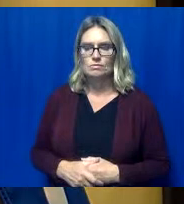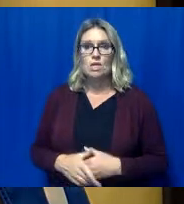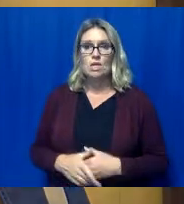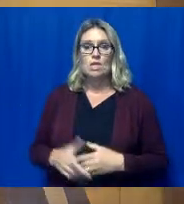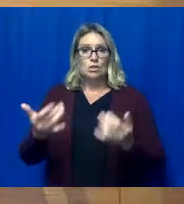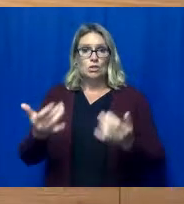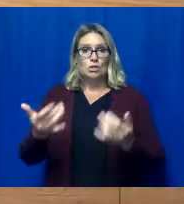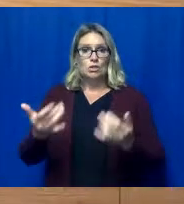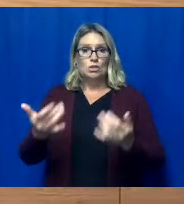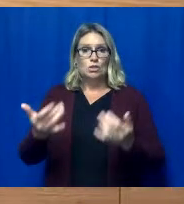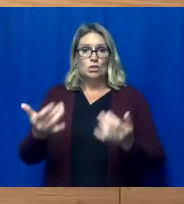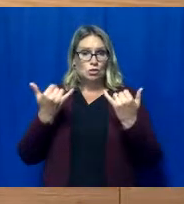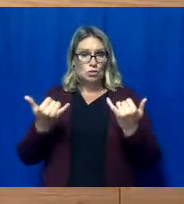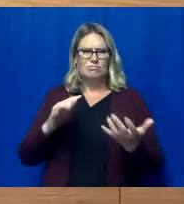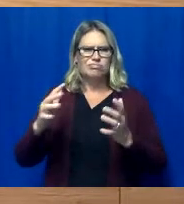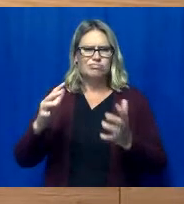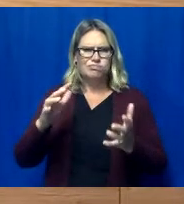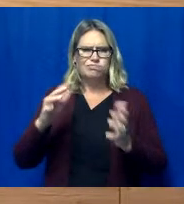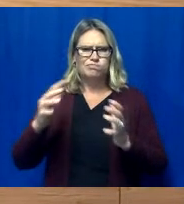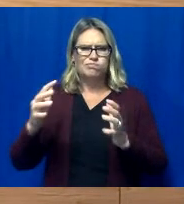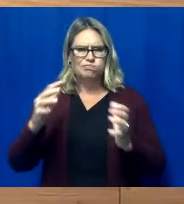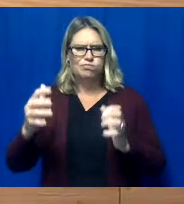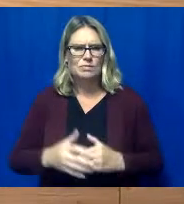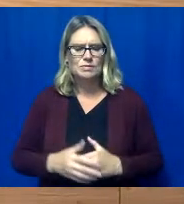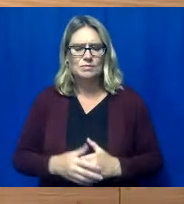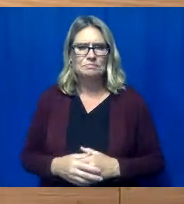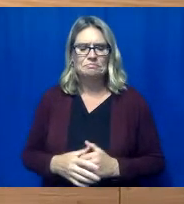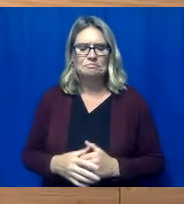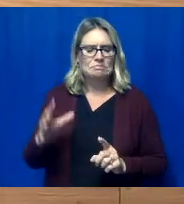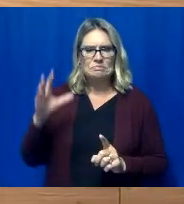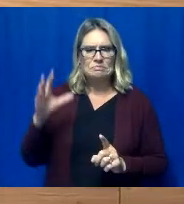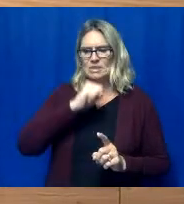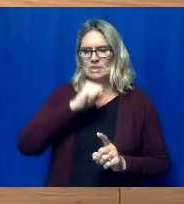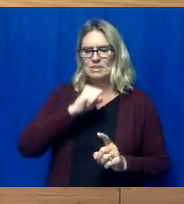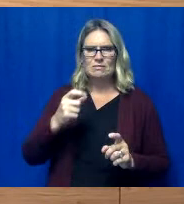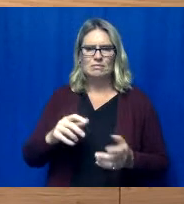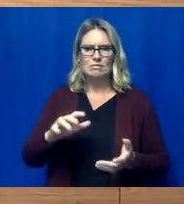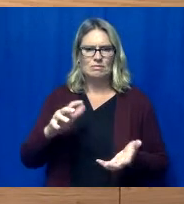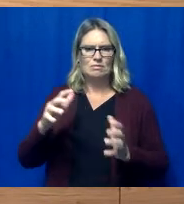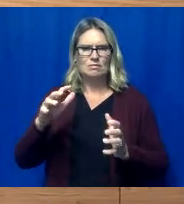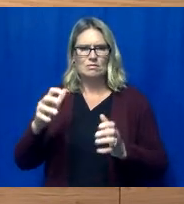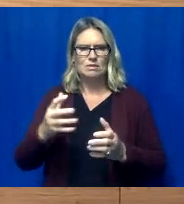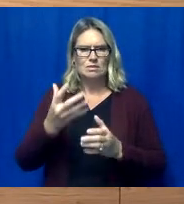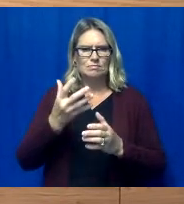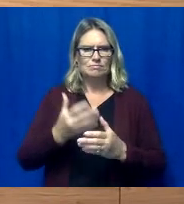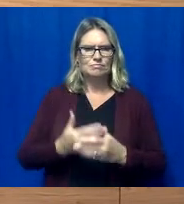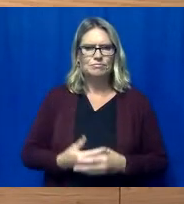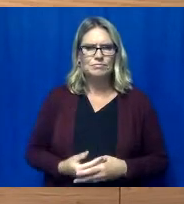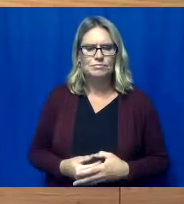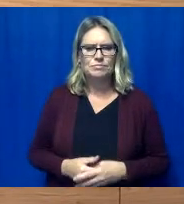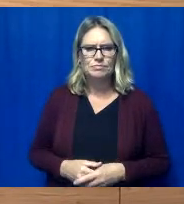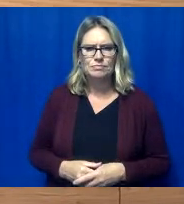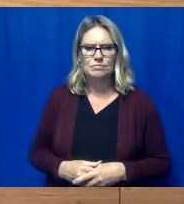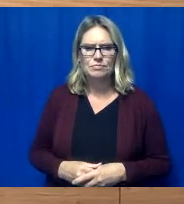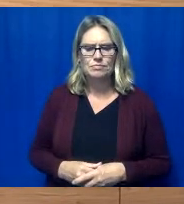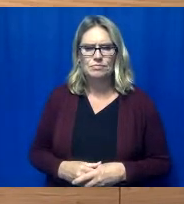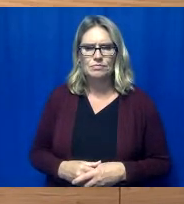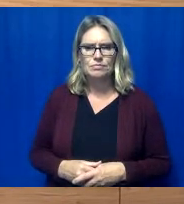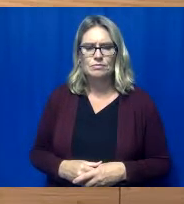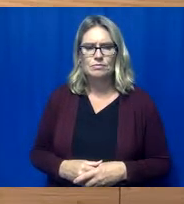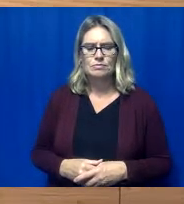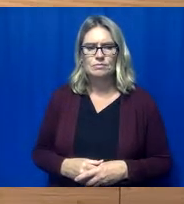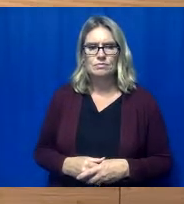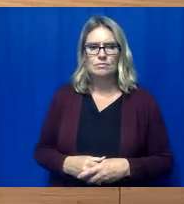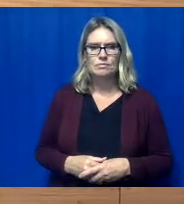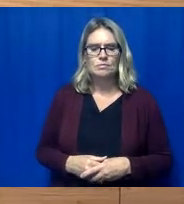said 10 hospitalizations to remove the mandatory order, but is the message today not that we need to live with restrictions for